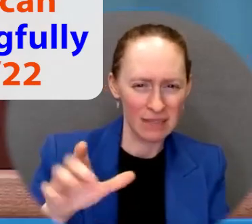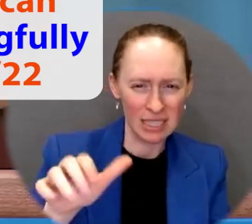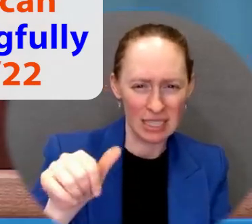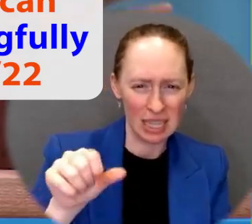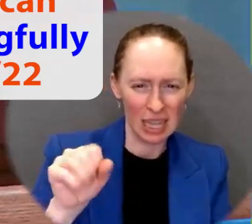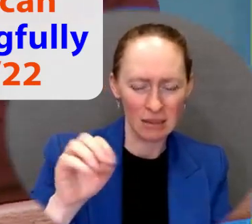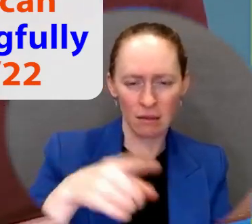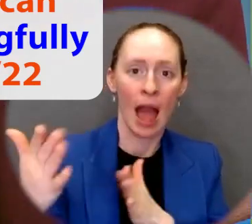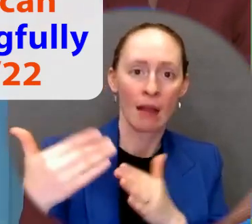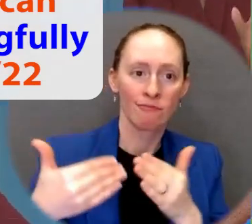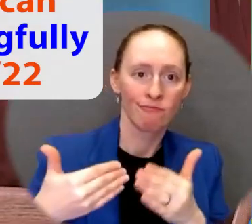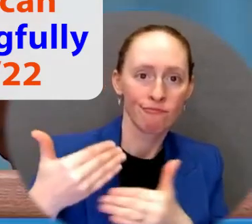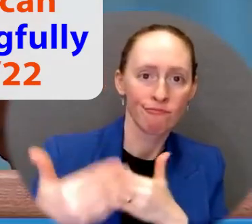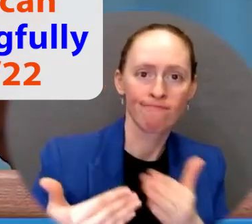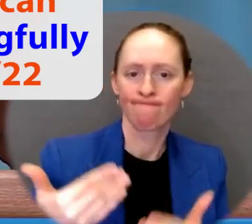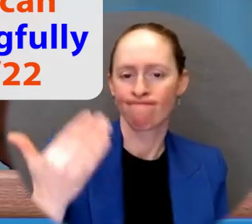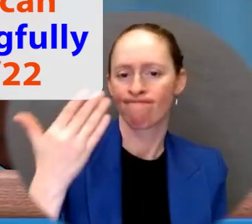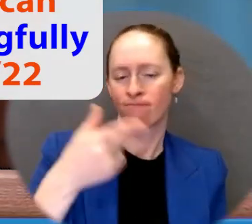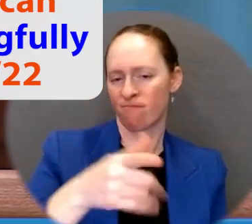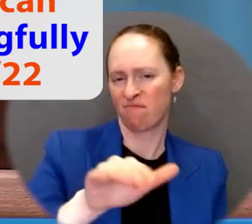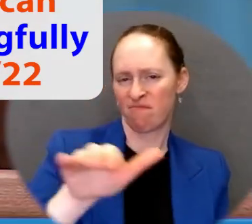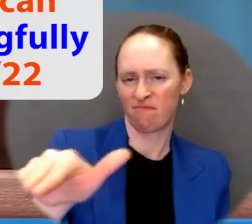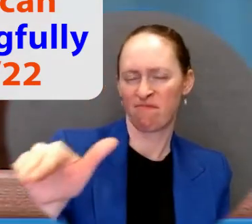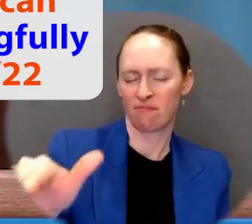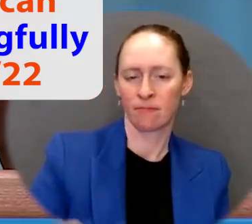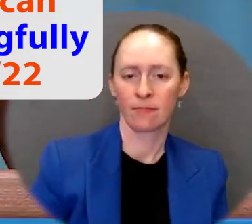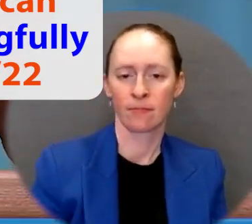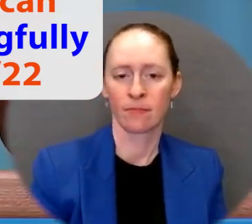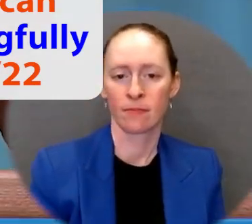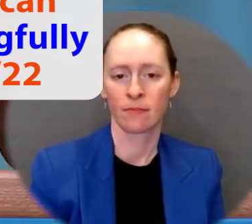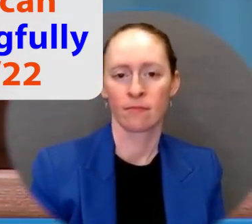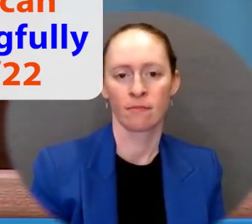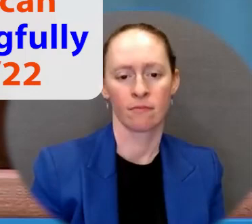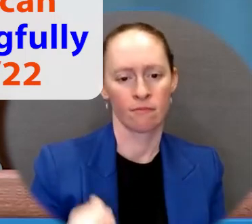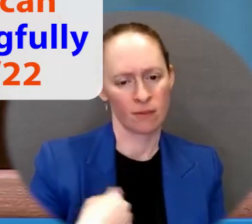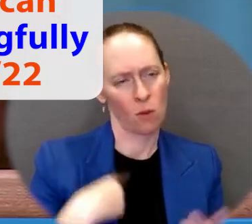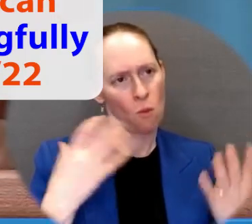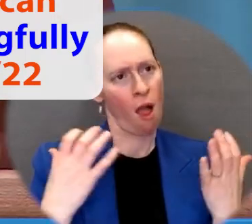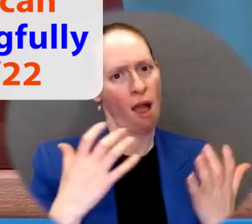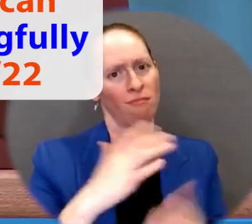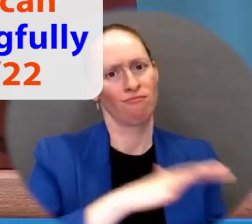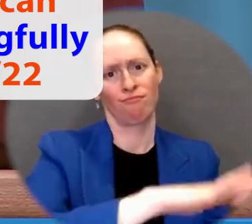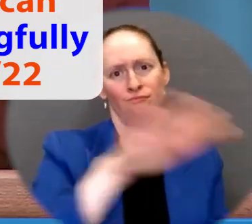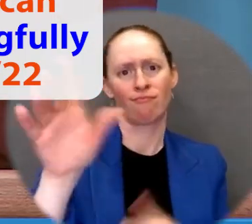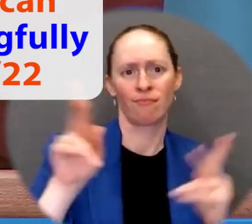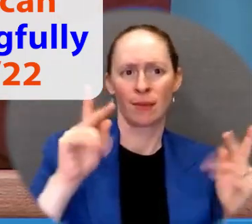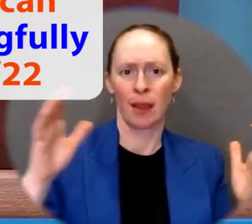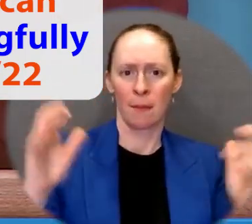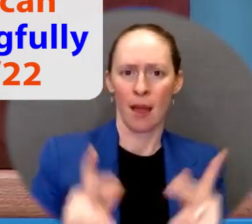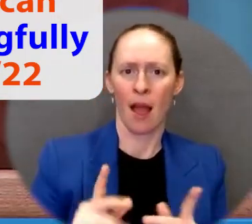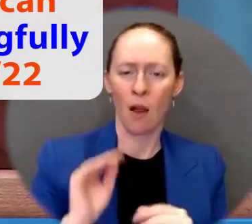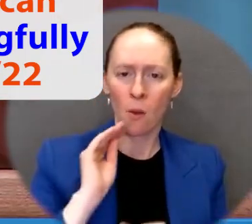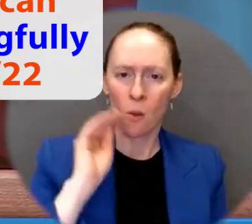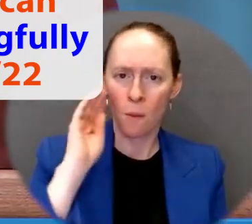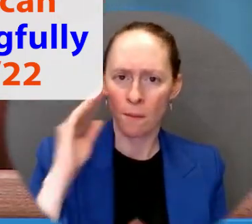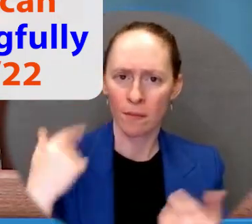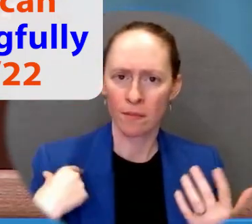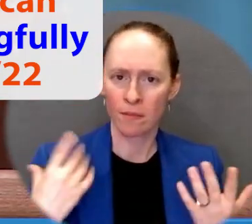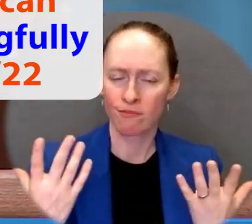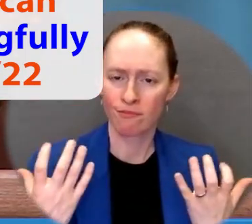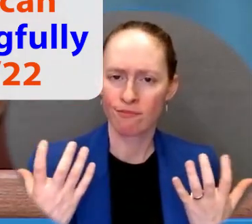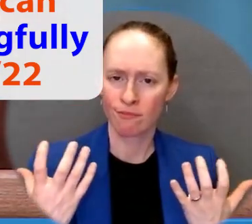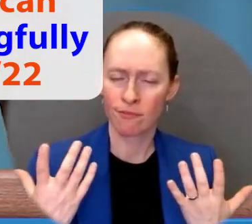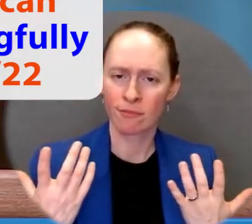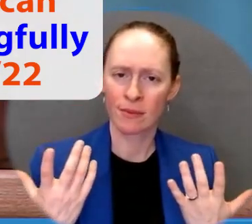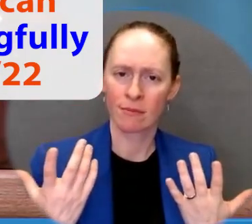a different classification. We want Americans to know that their safety and security is among our highest priorities. Again, I